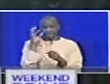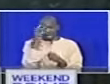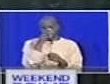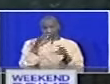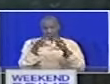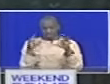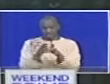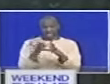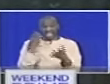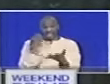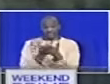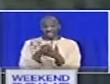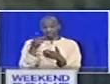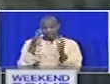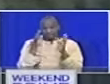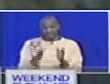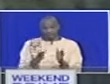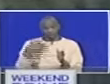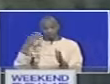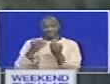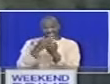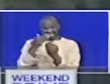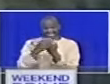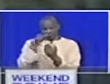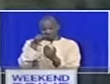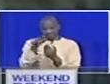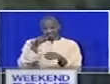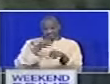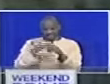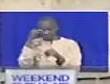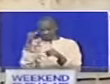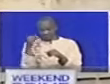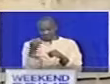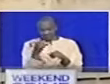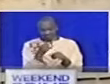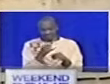It is evident someone paid attention to detail when designing the items.